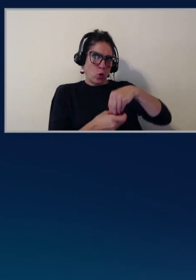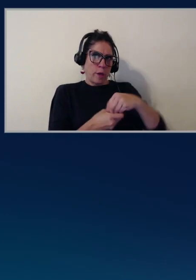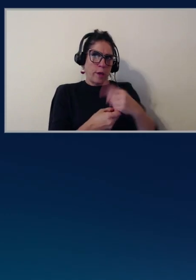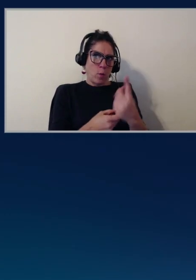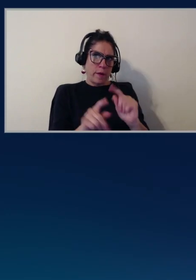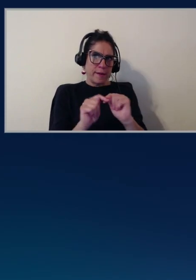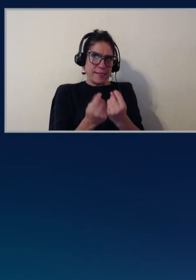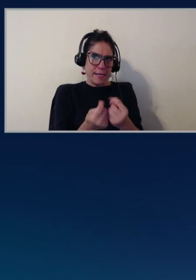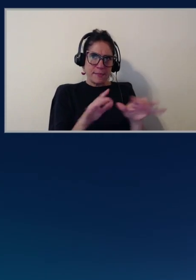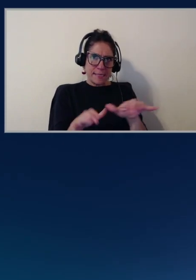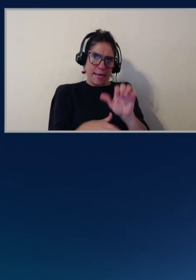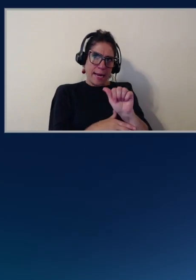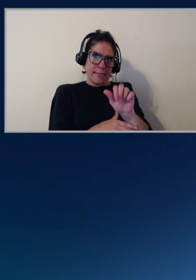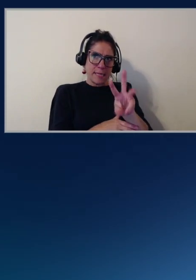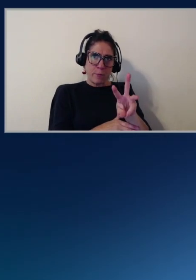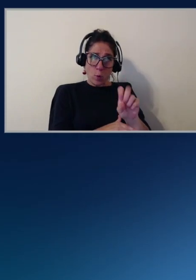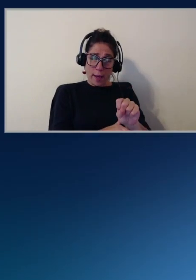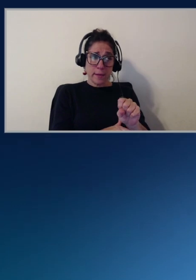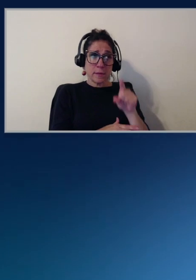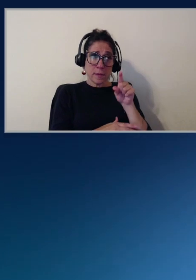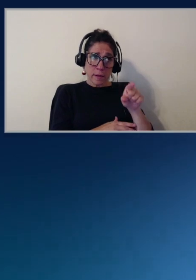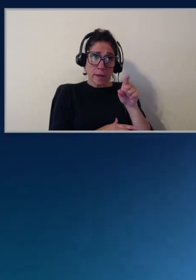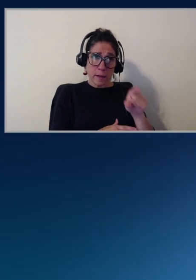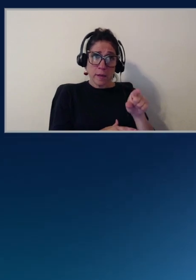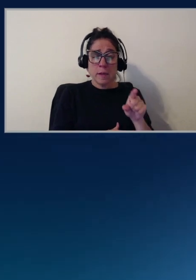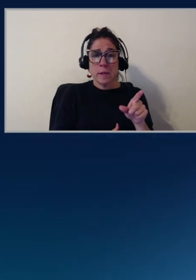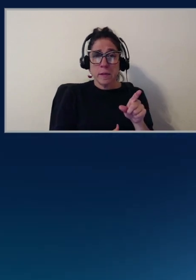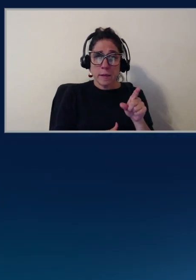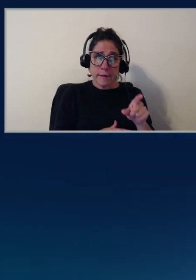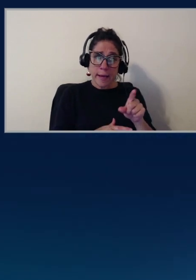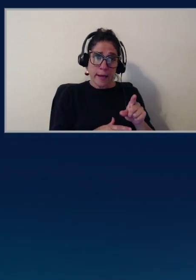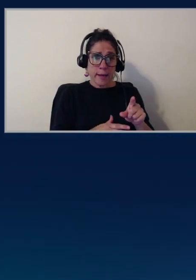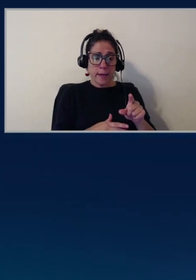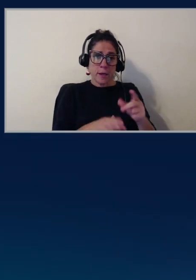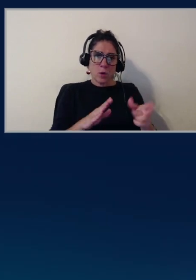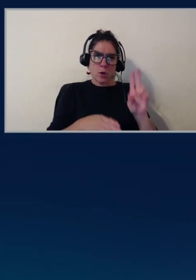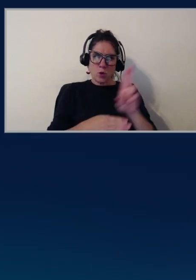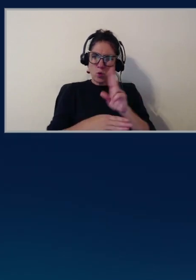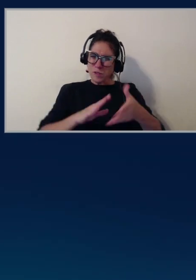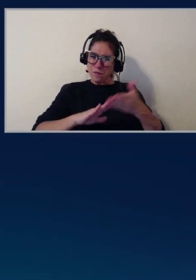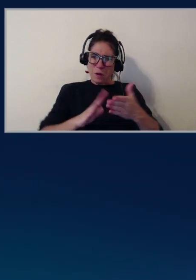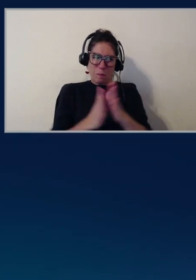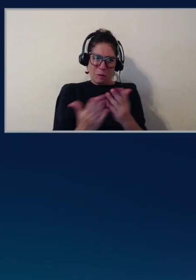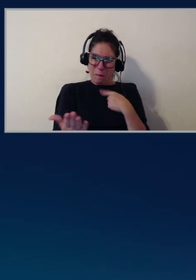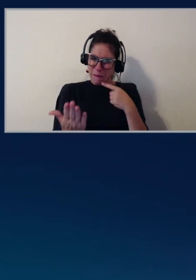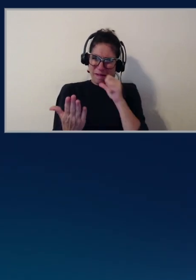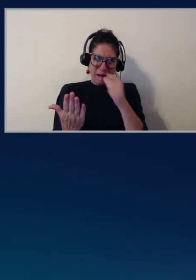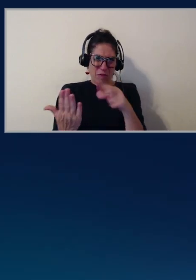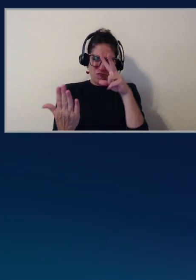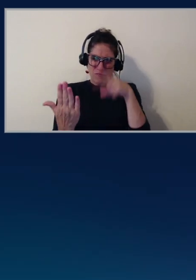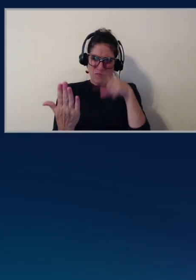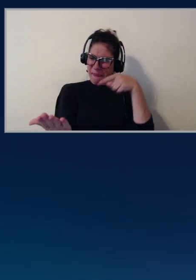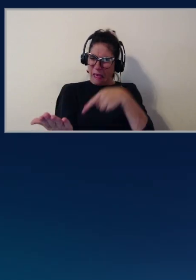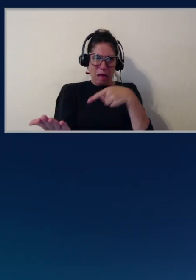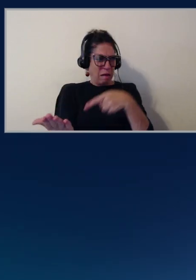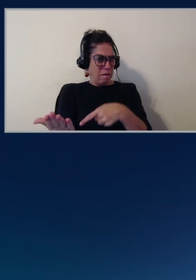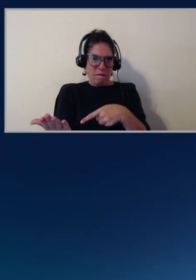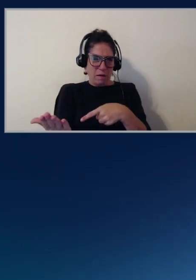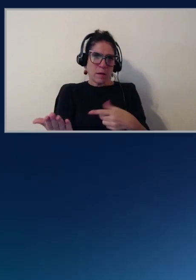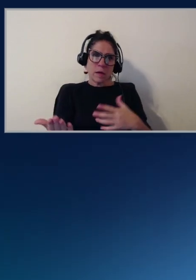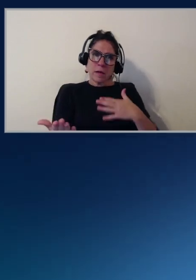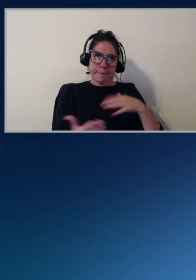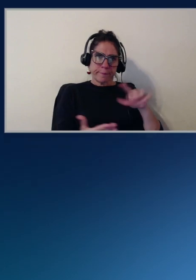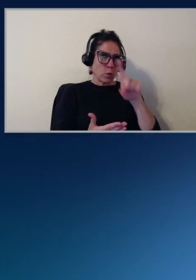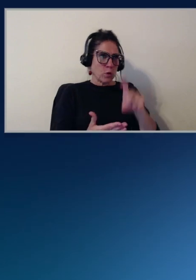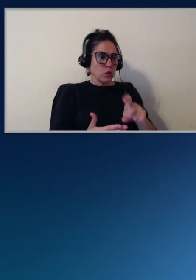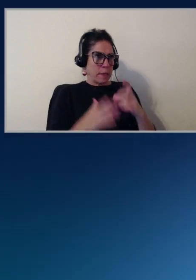done in AWS, that they had ingested their run books and they said, I'm not going to read all of this. At that time, whatever was my question, the customer